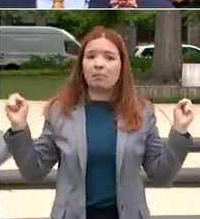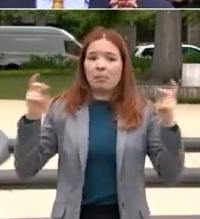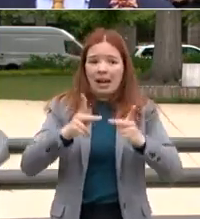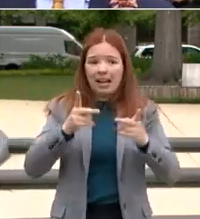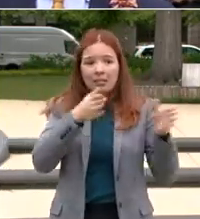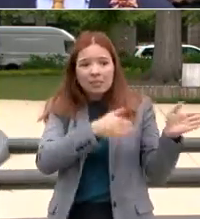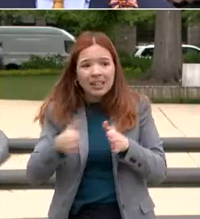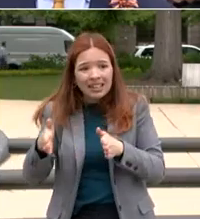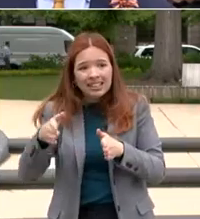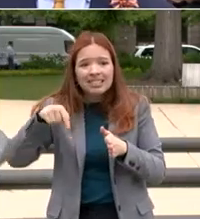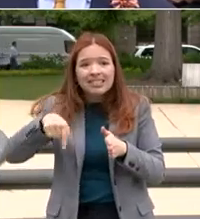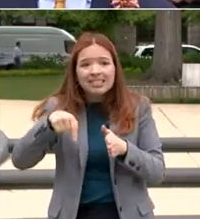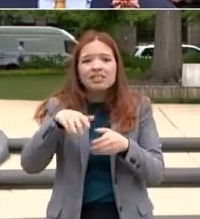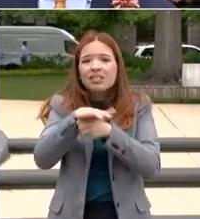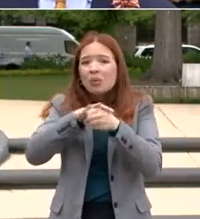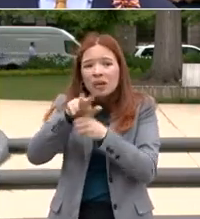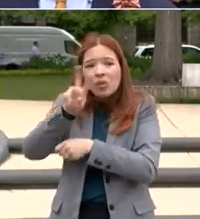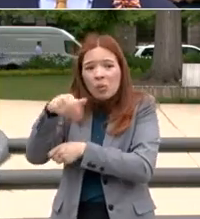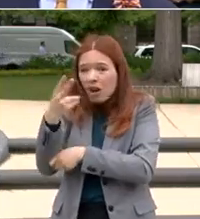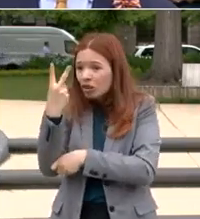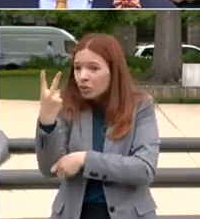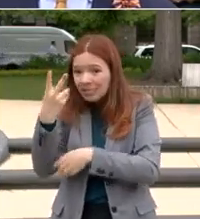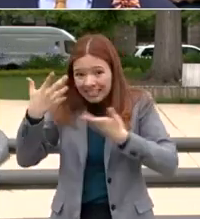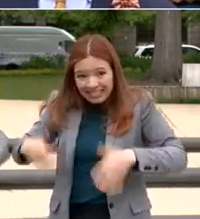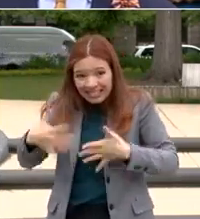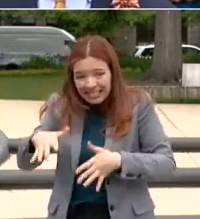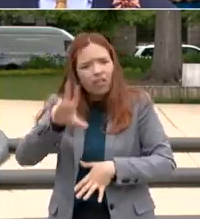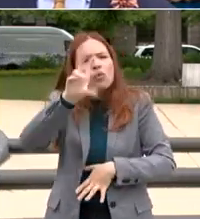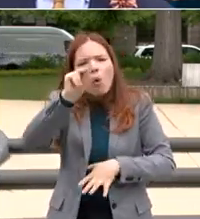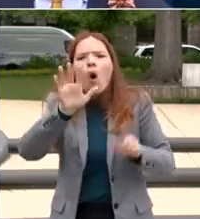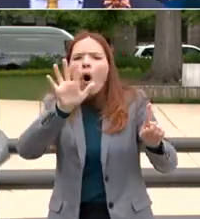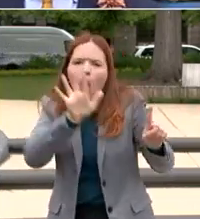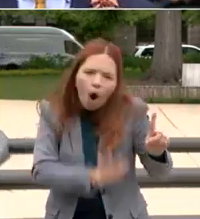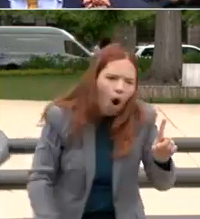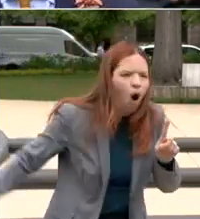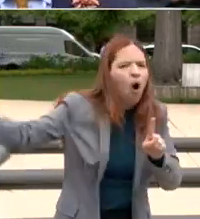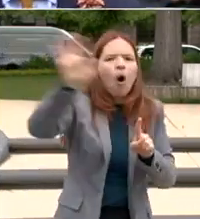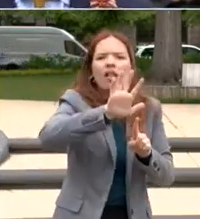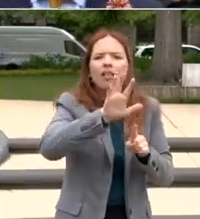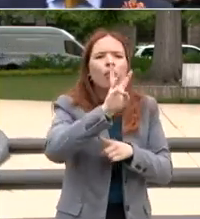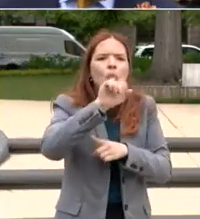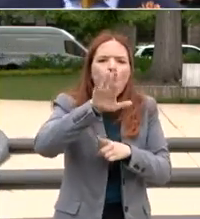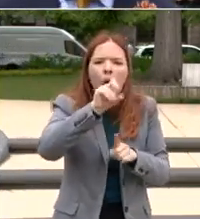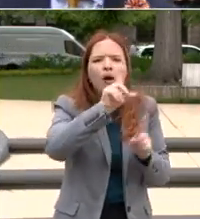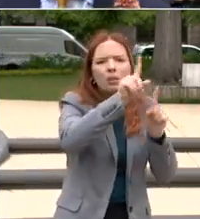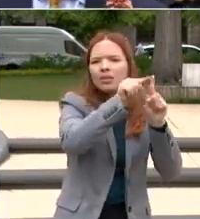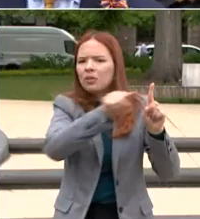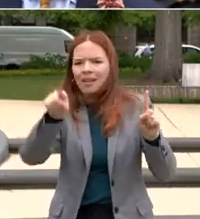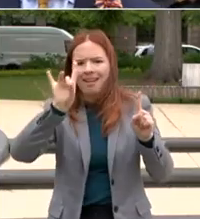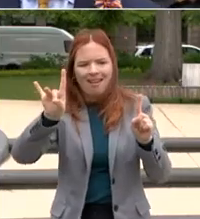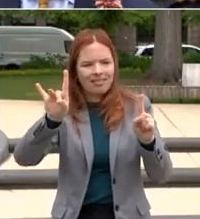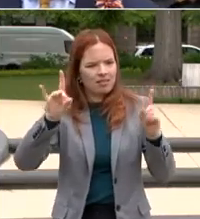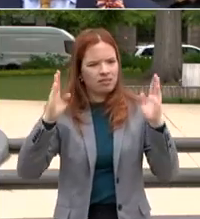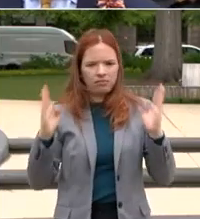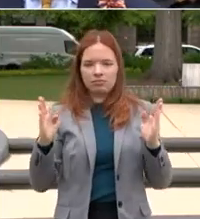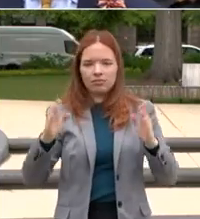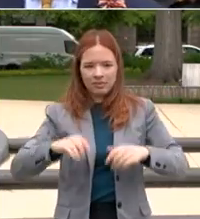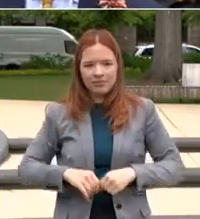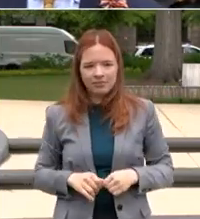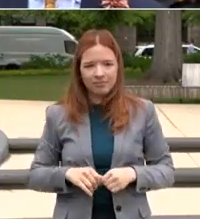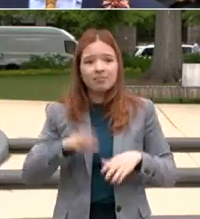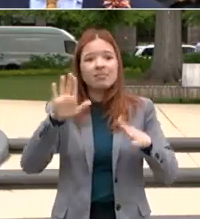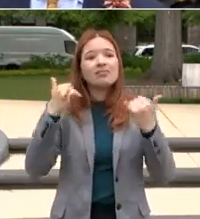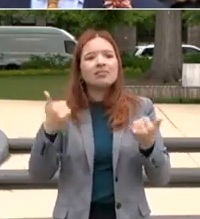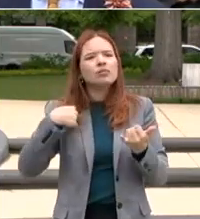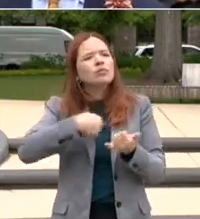about Ward 2. You heard me say this in my inaugural remarks, that the downtown and how robustly it